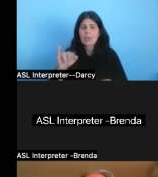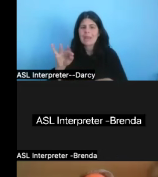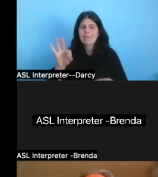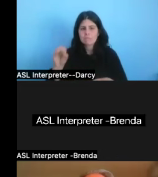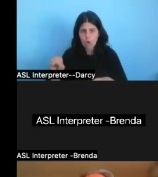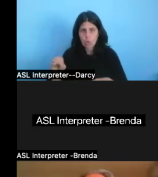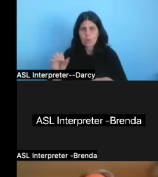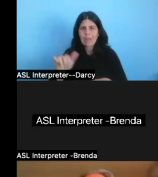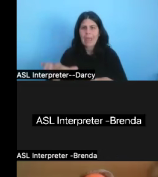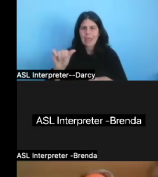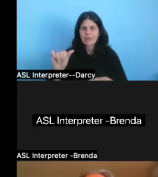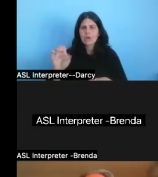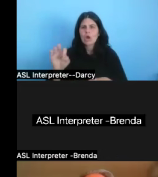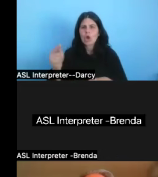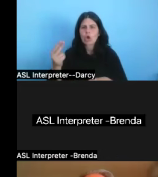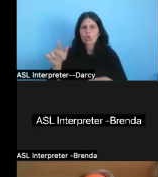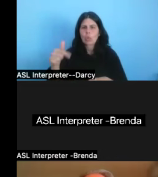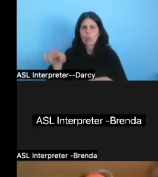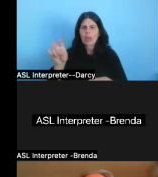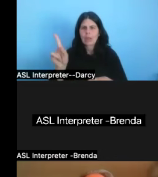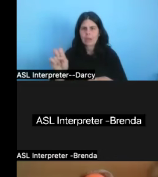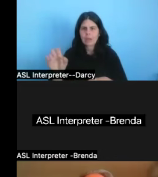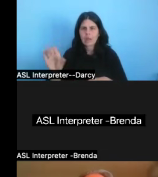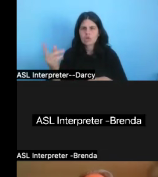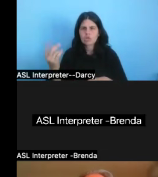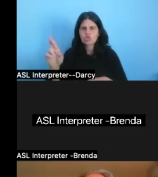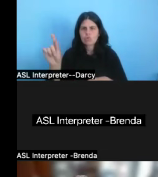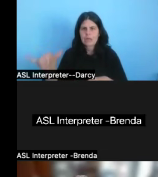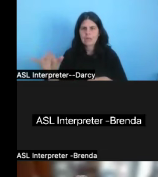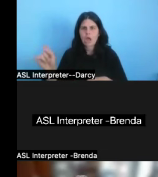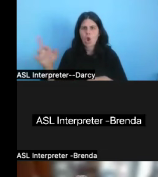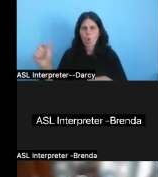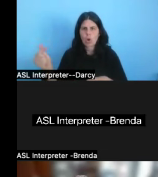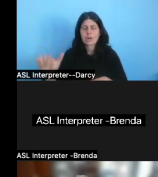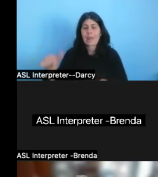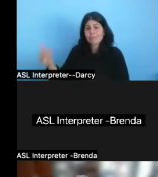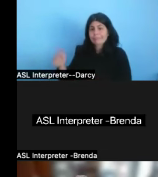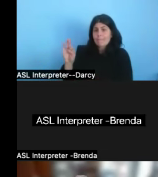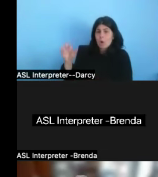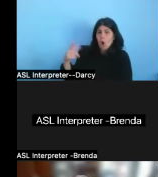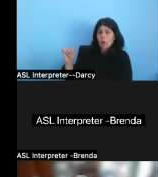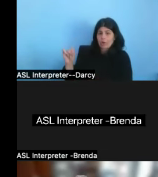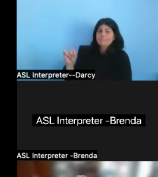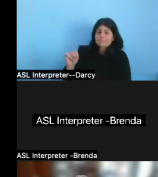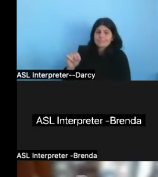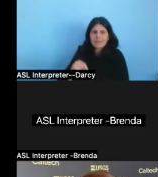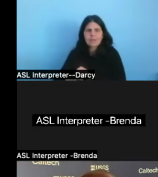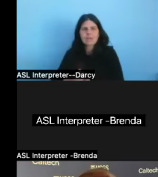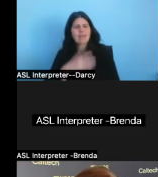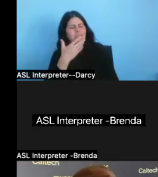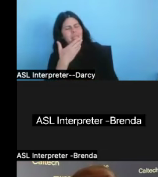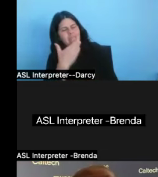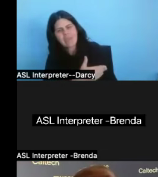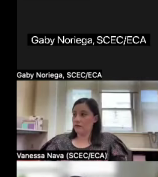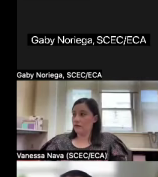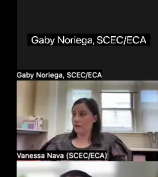come back to Margaret now with an introduction of our next speaker. Okay, and thank you, Craig. I'm always learning something new from